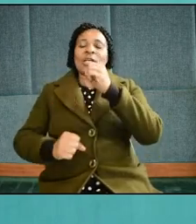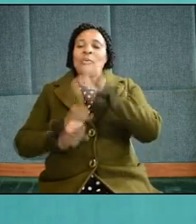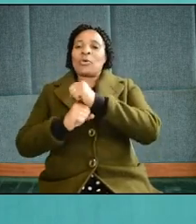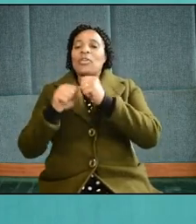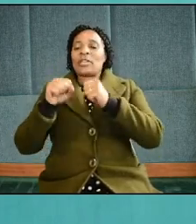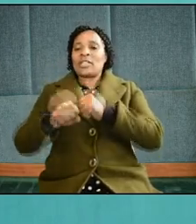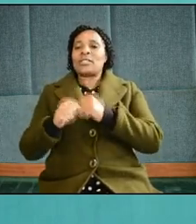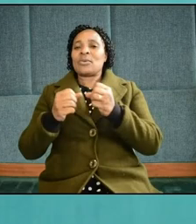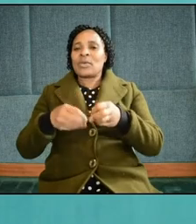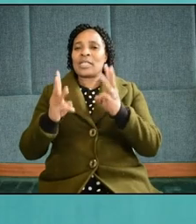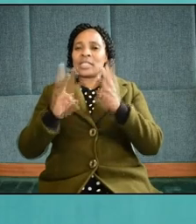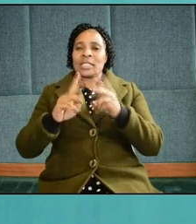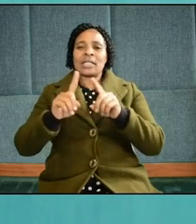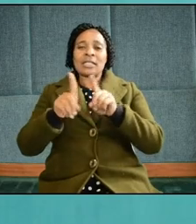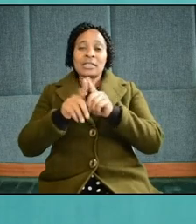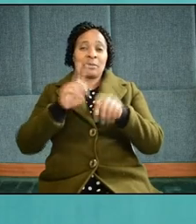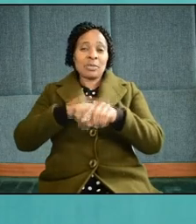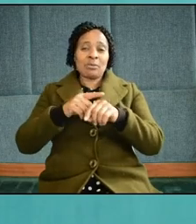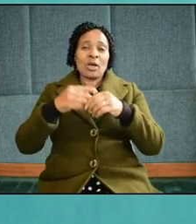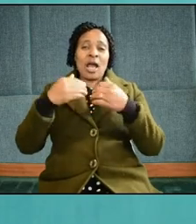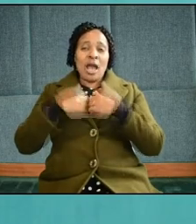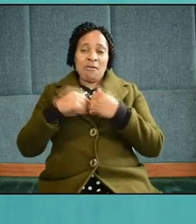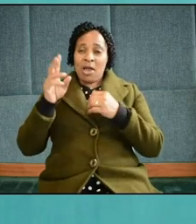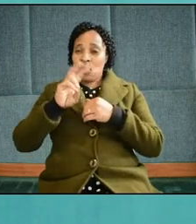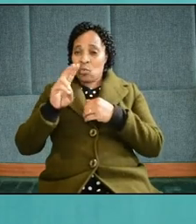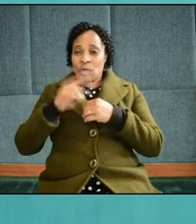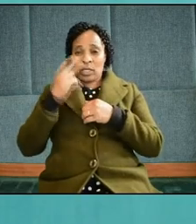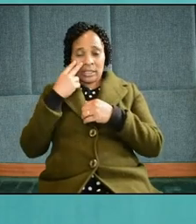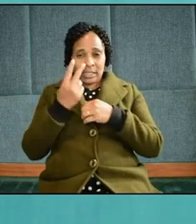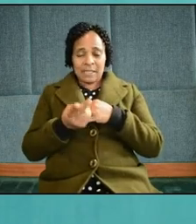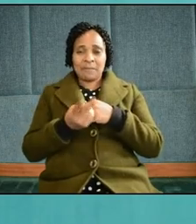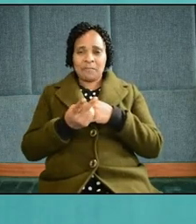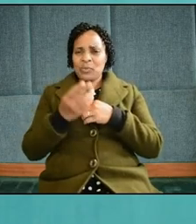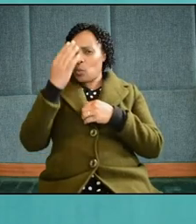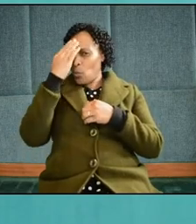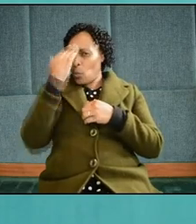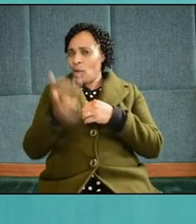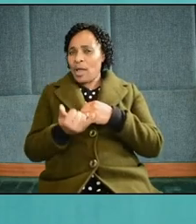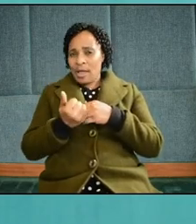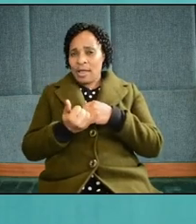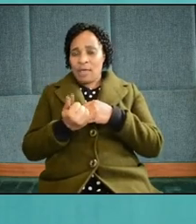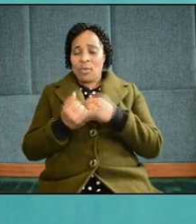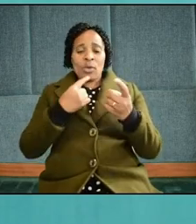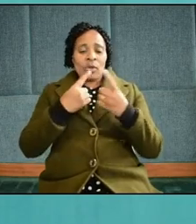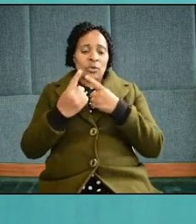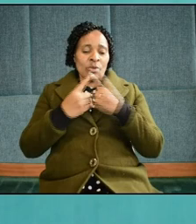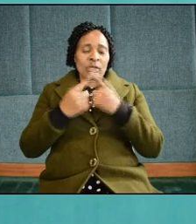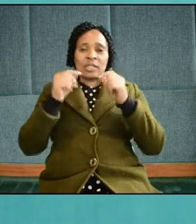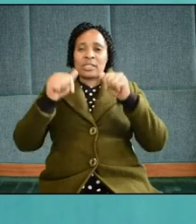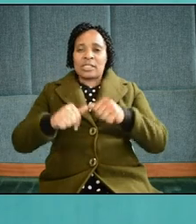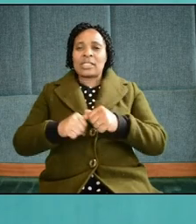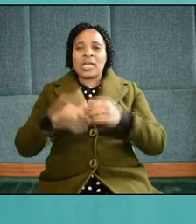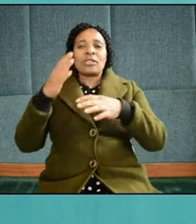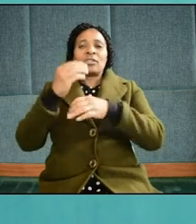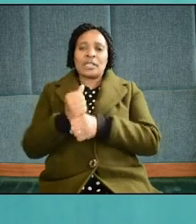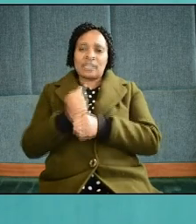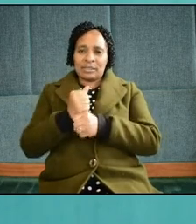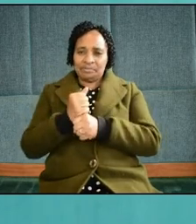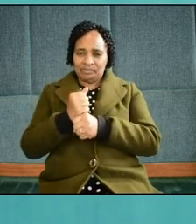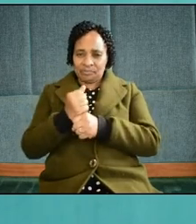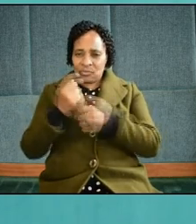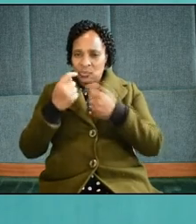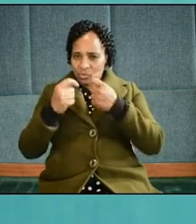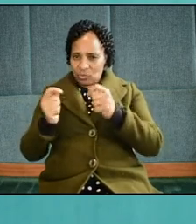this weight. And so we're going to have a look and see, why are we being told that this is a trust